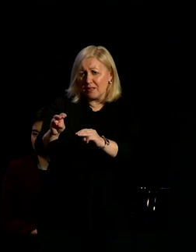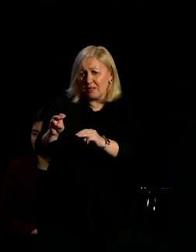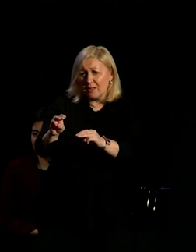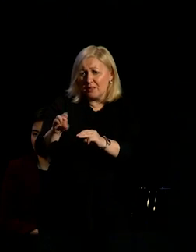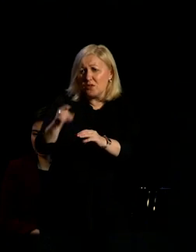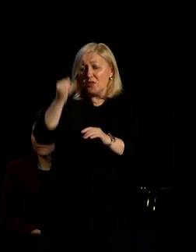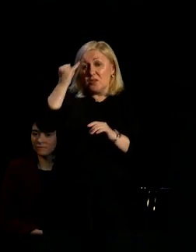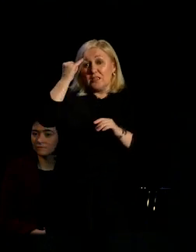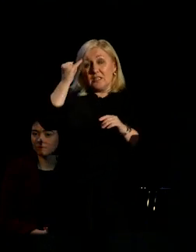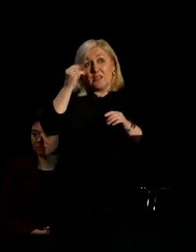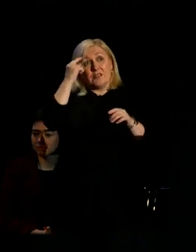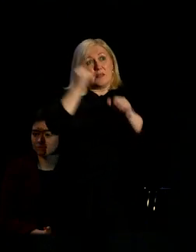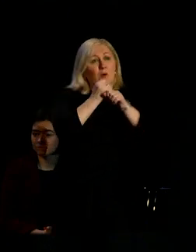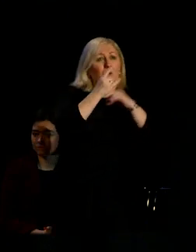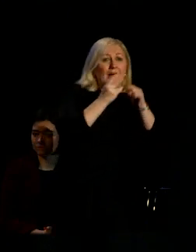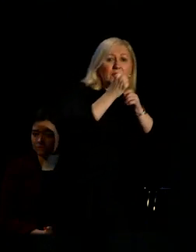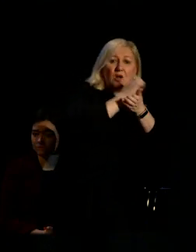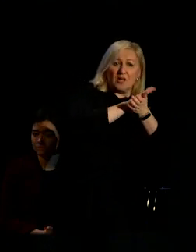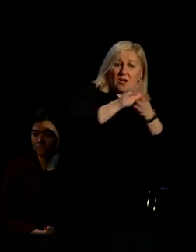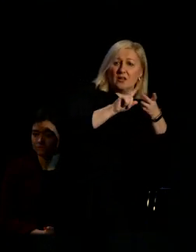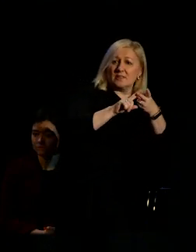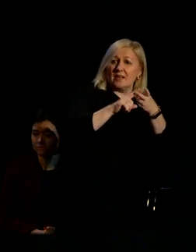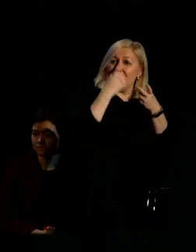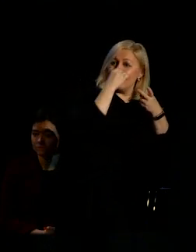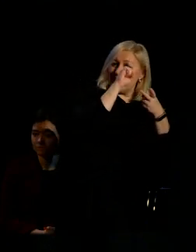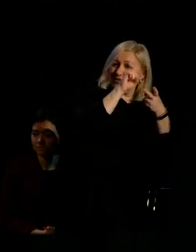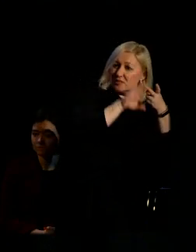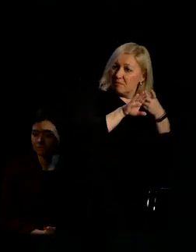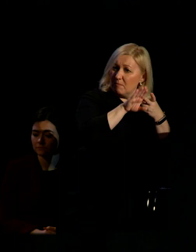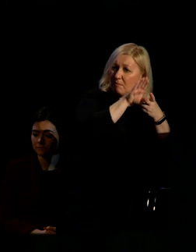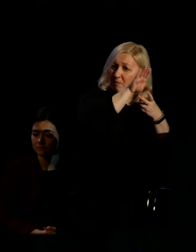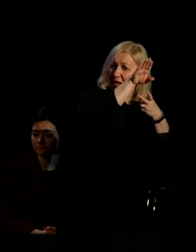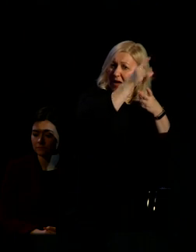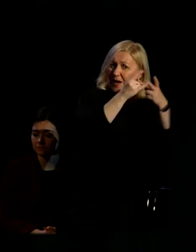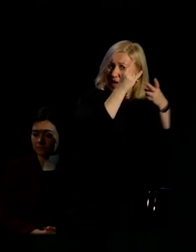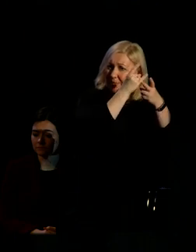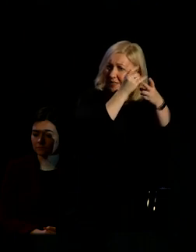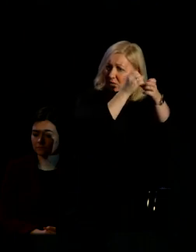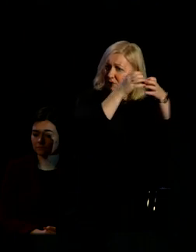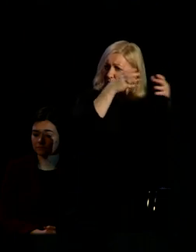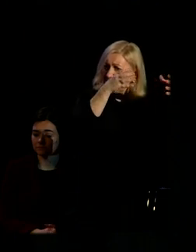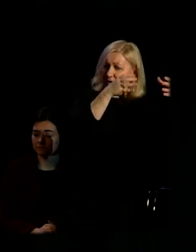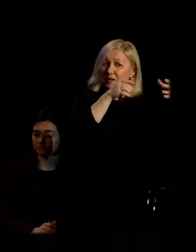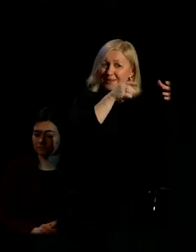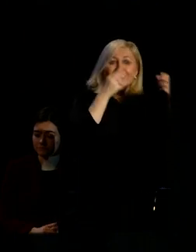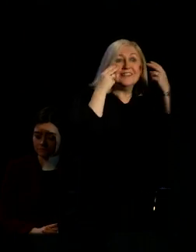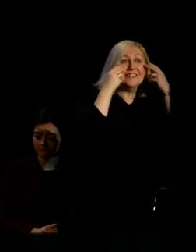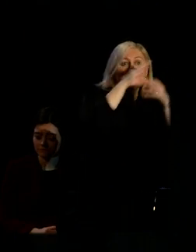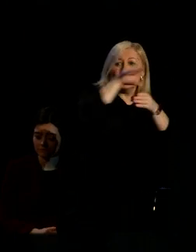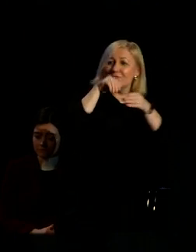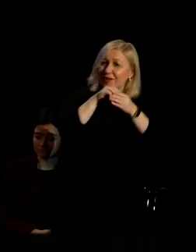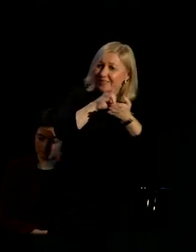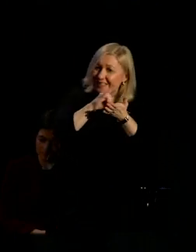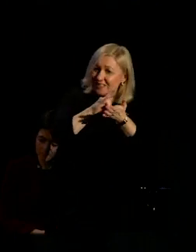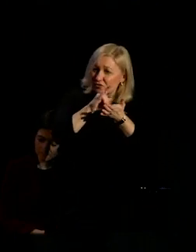rise of fascism in Europe in the 1930s should be a core part of the history curriculum across Europe and elsewhere, if we are to